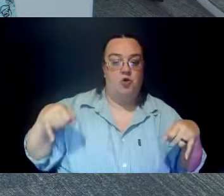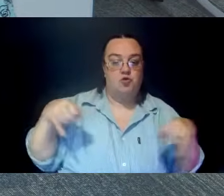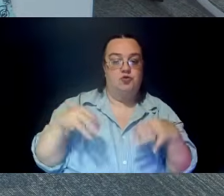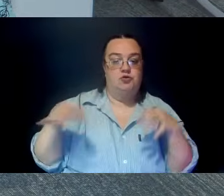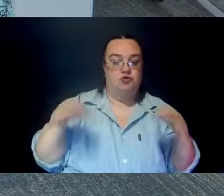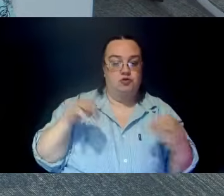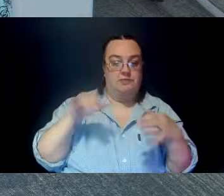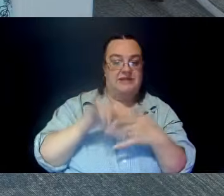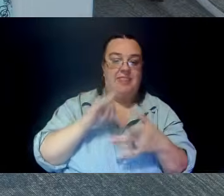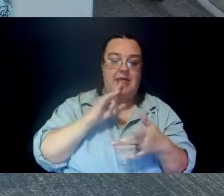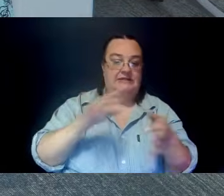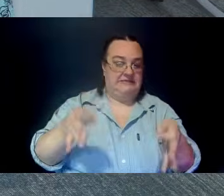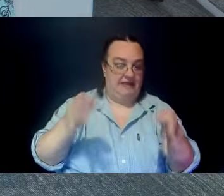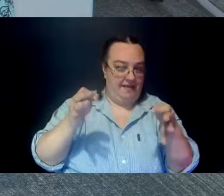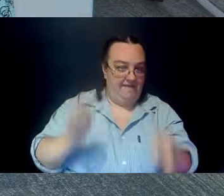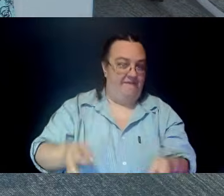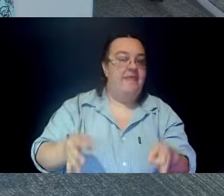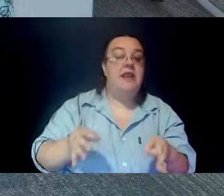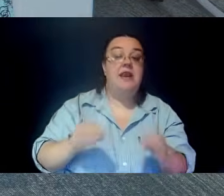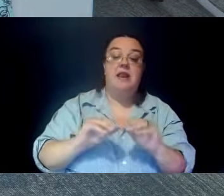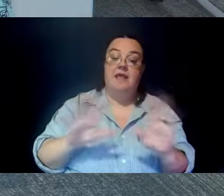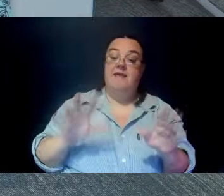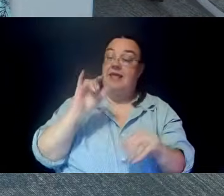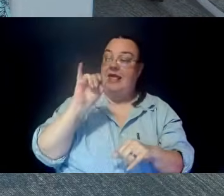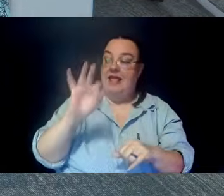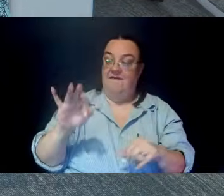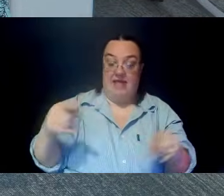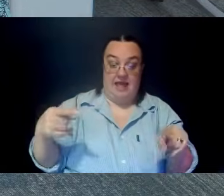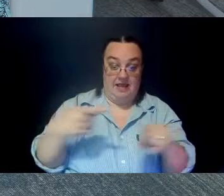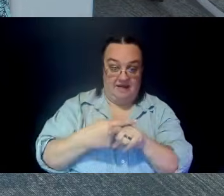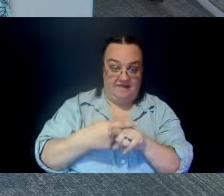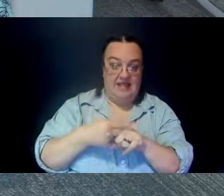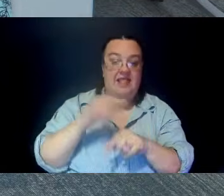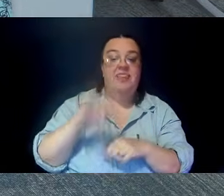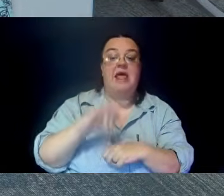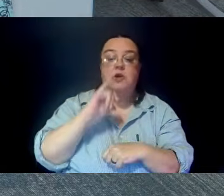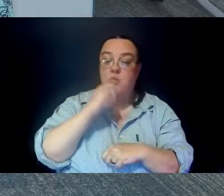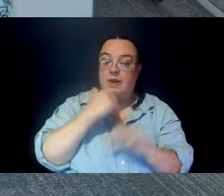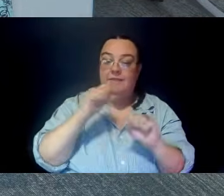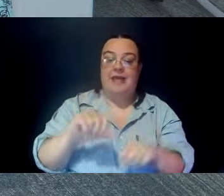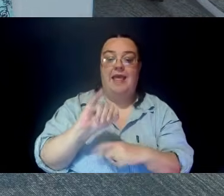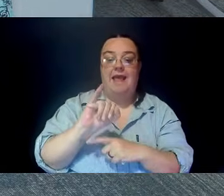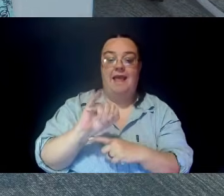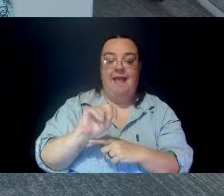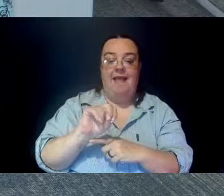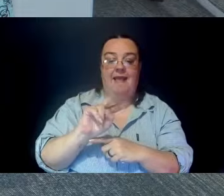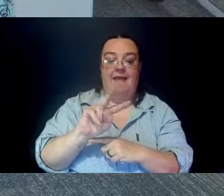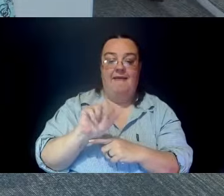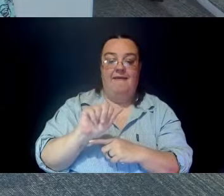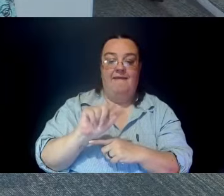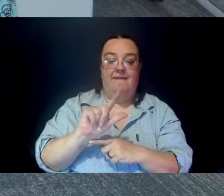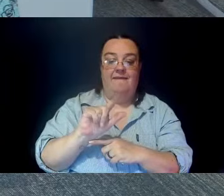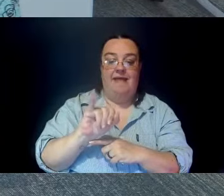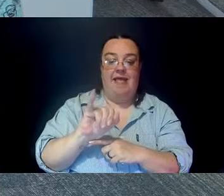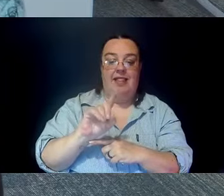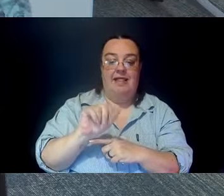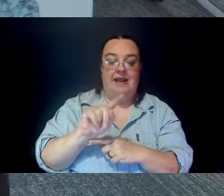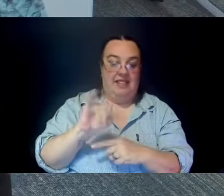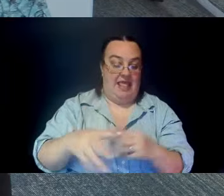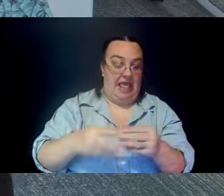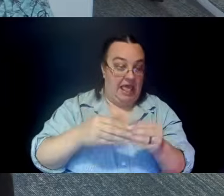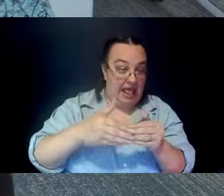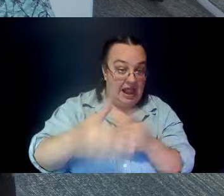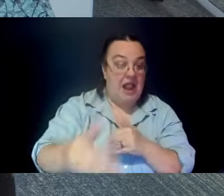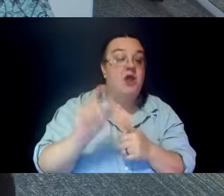definitive. If they conflict, the discrepancy can invalidate the annexation. The correction should